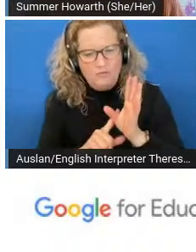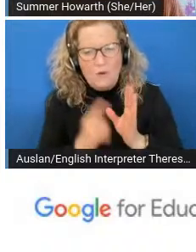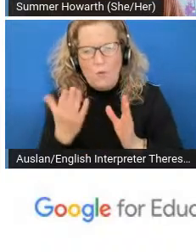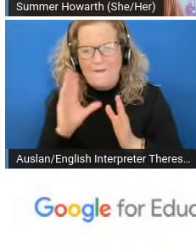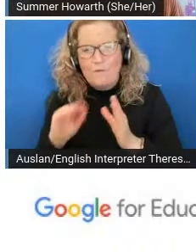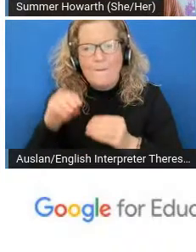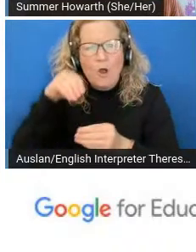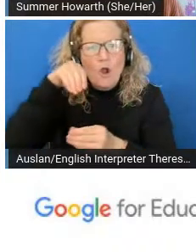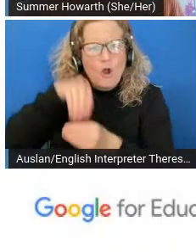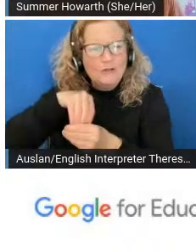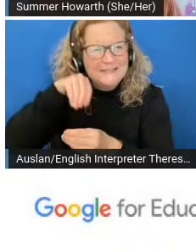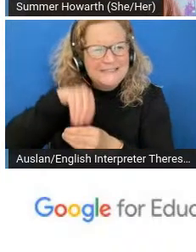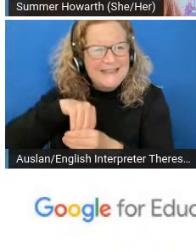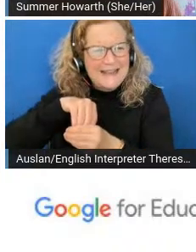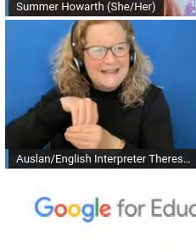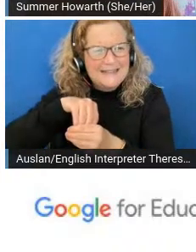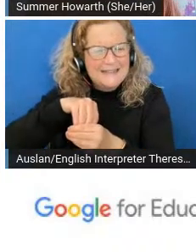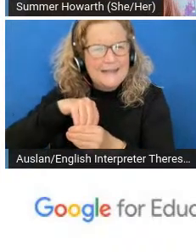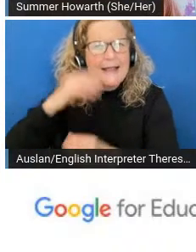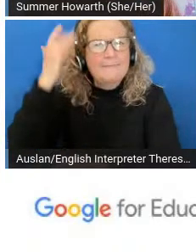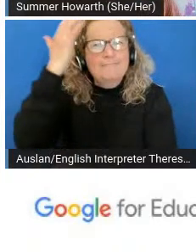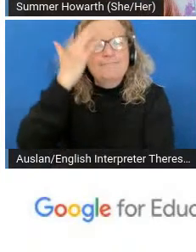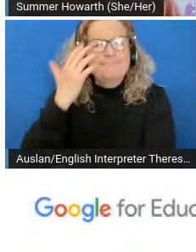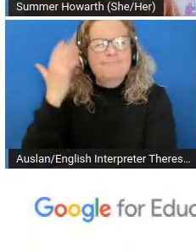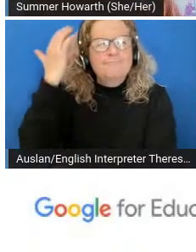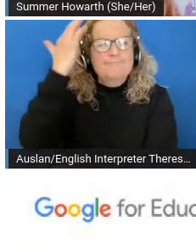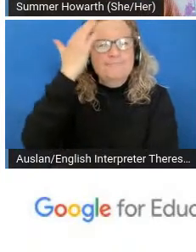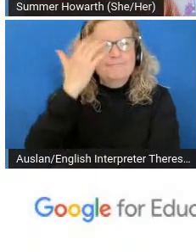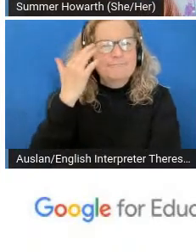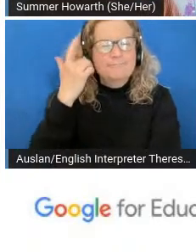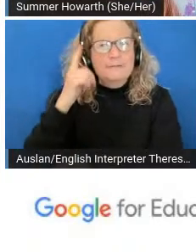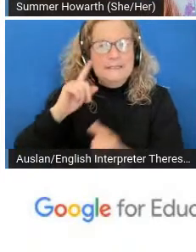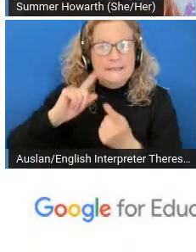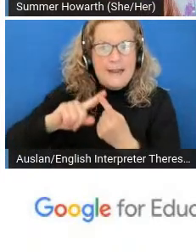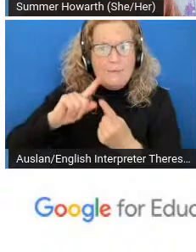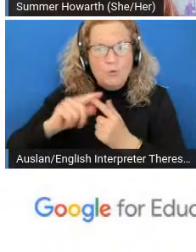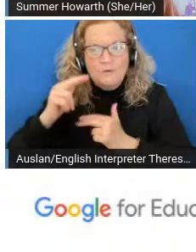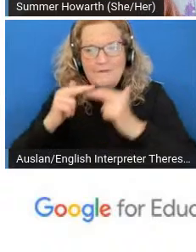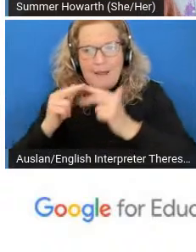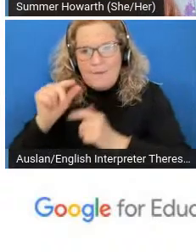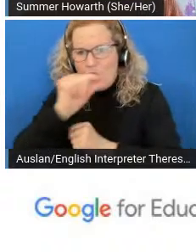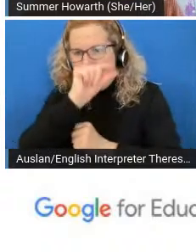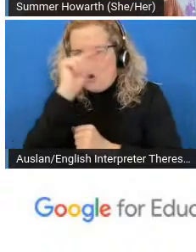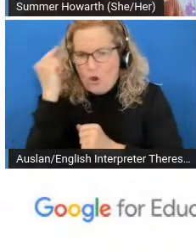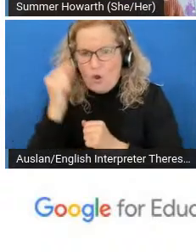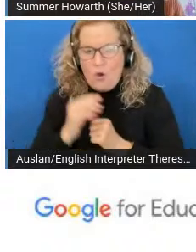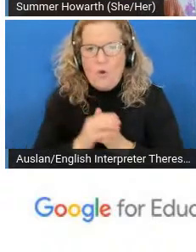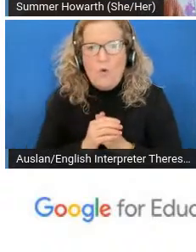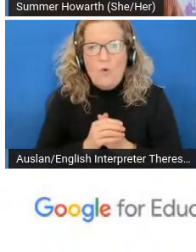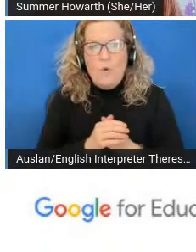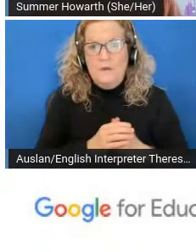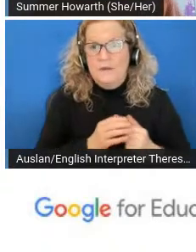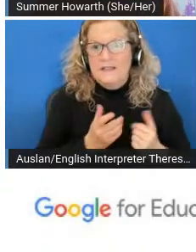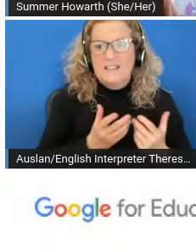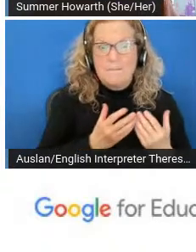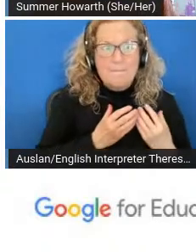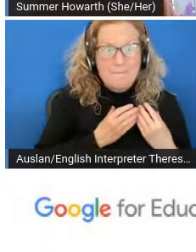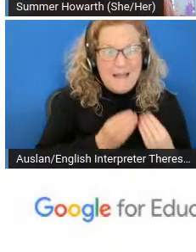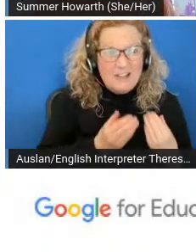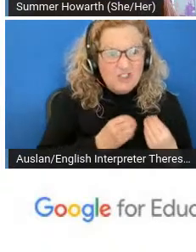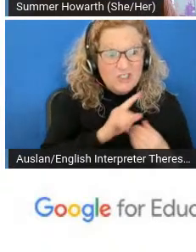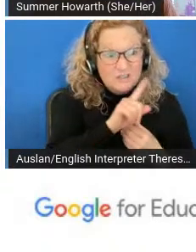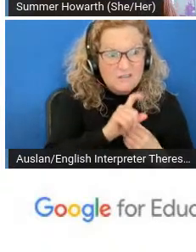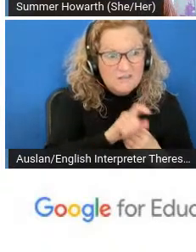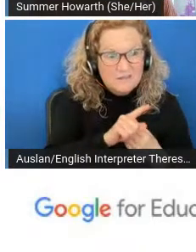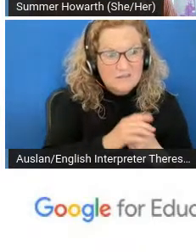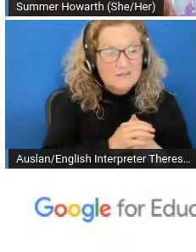from? And it was like sustainable development goals. Is it passion? Is it literally